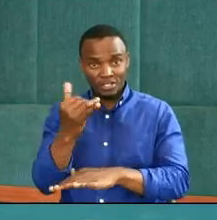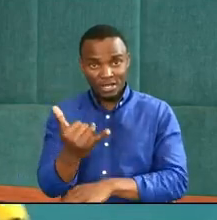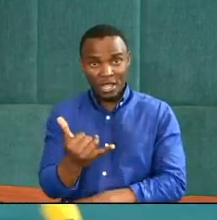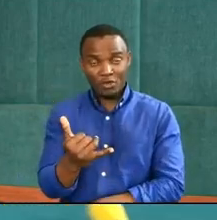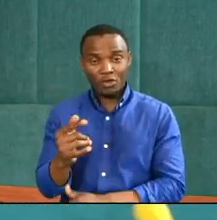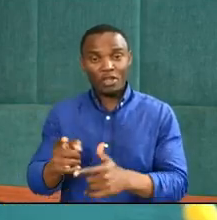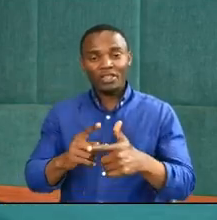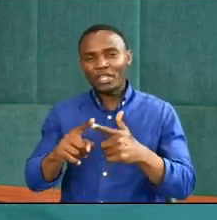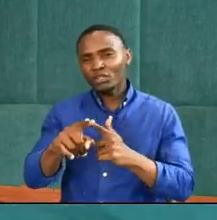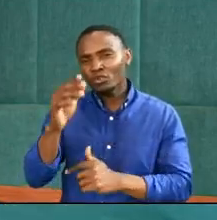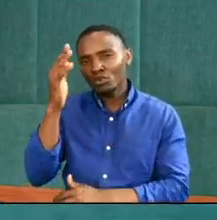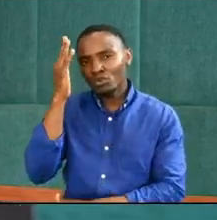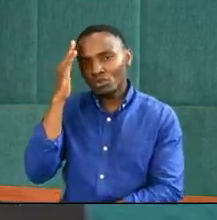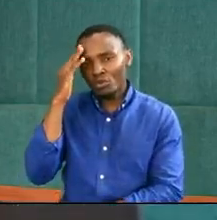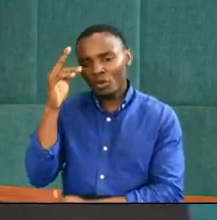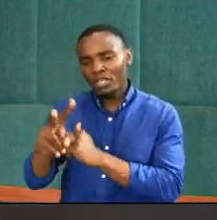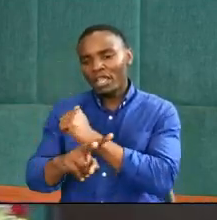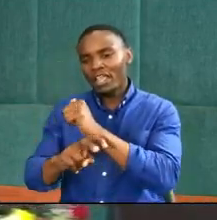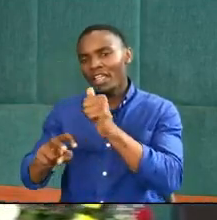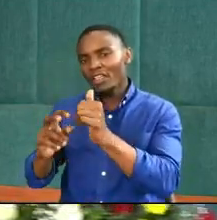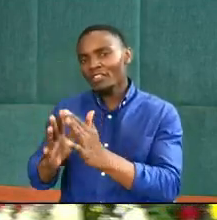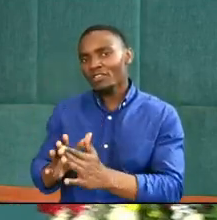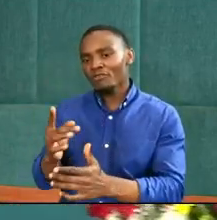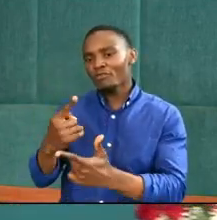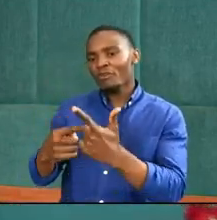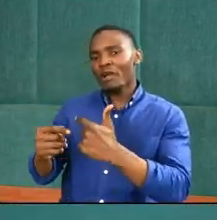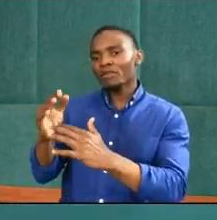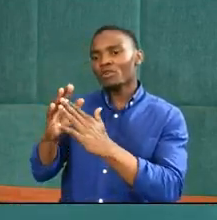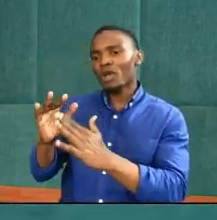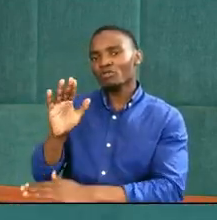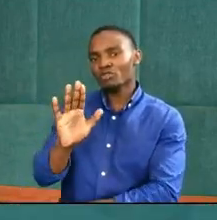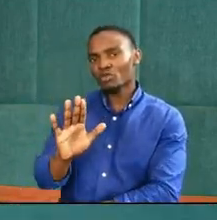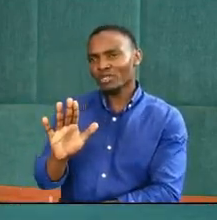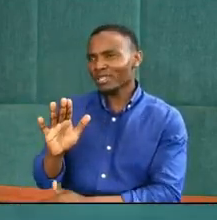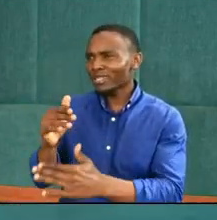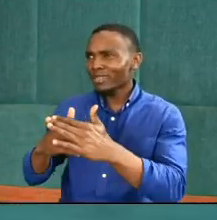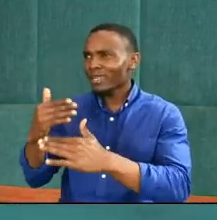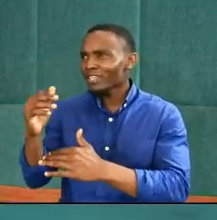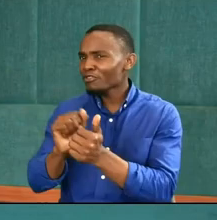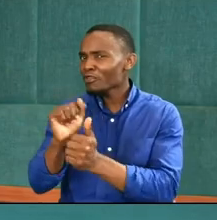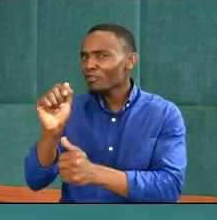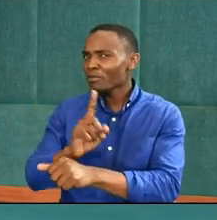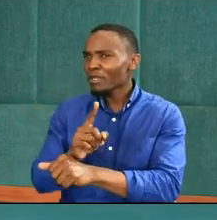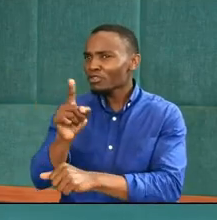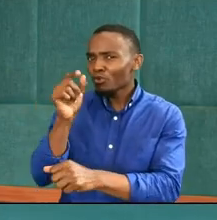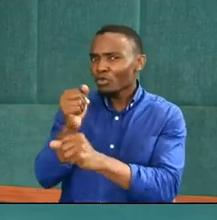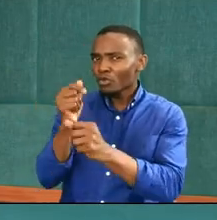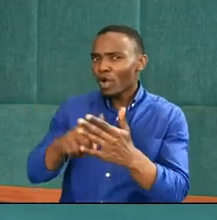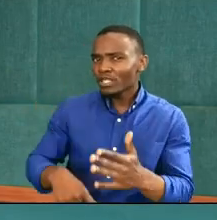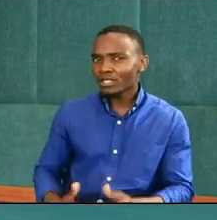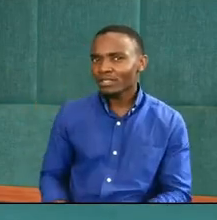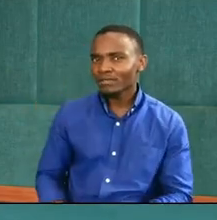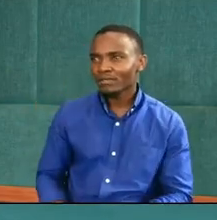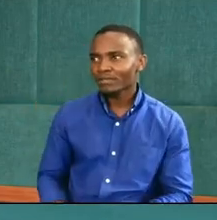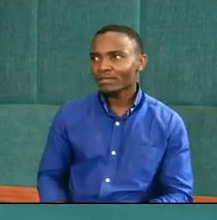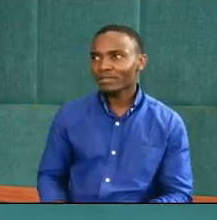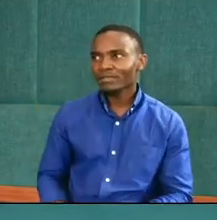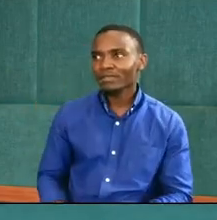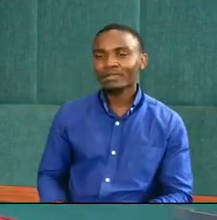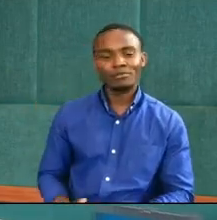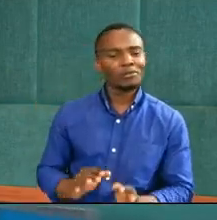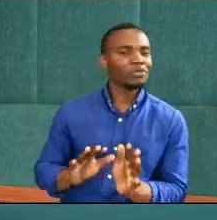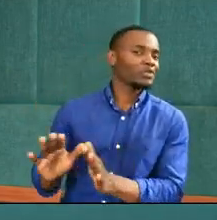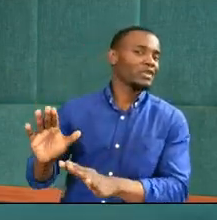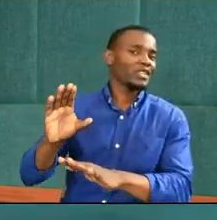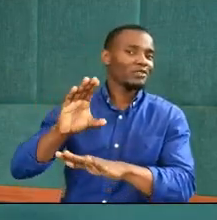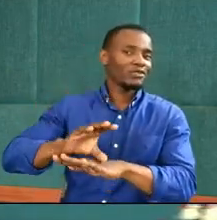know that the thief is coming to break your house in the next 15 minutes, what would you do? You would leave